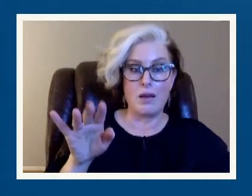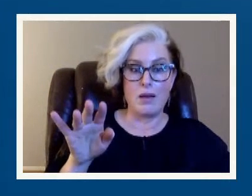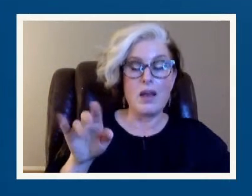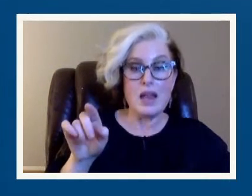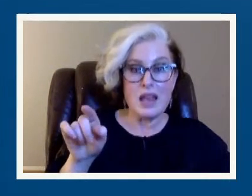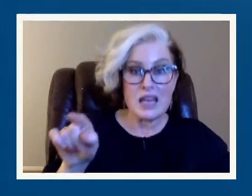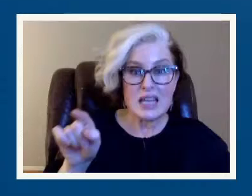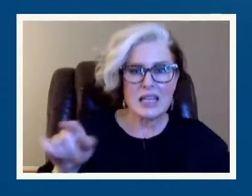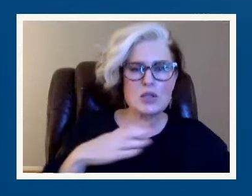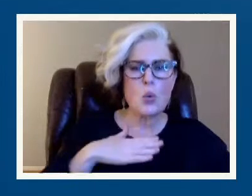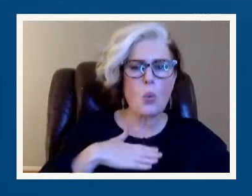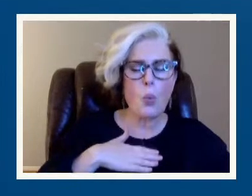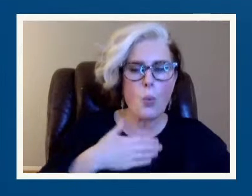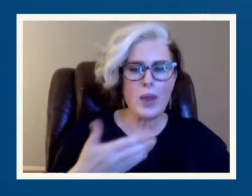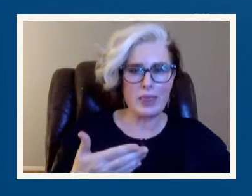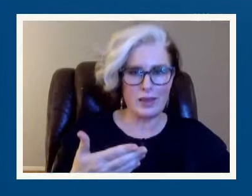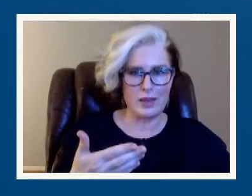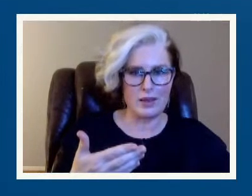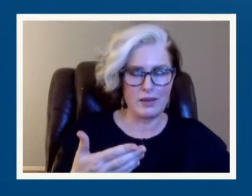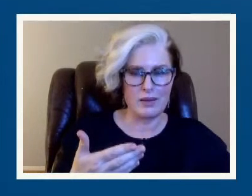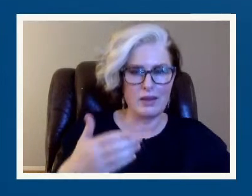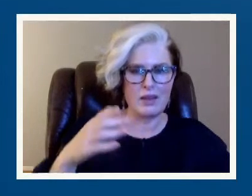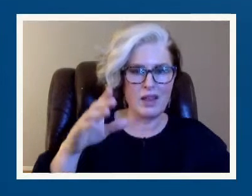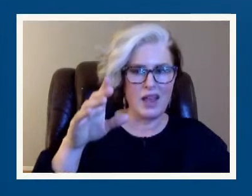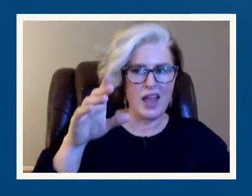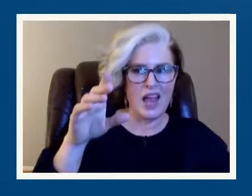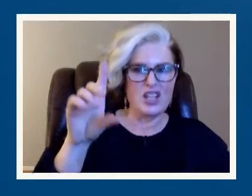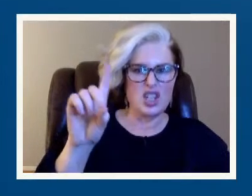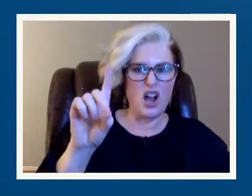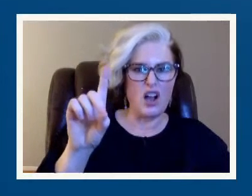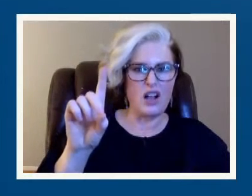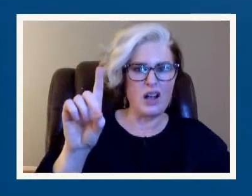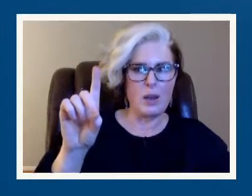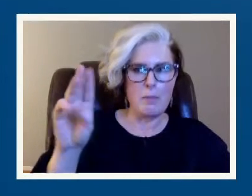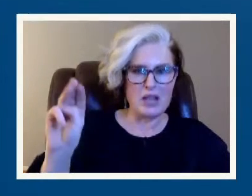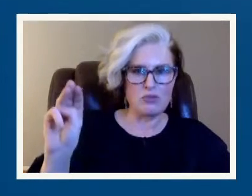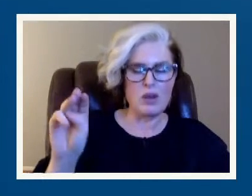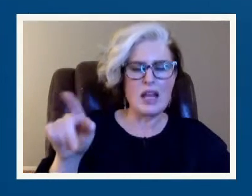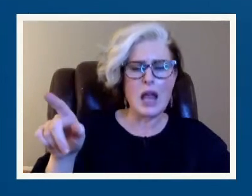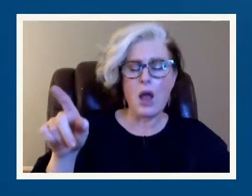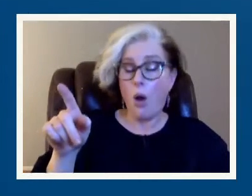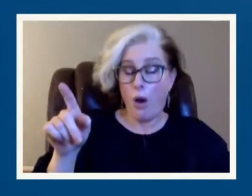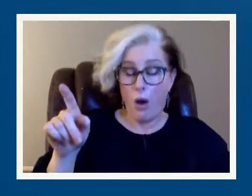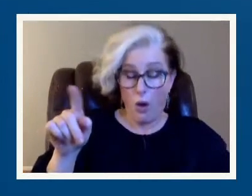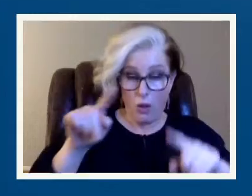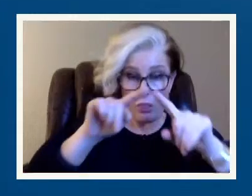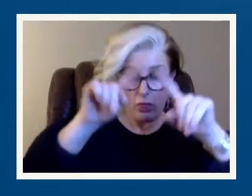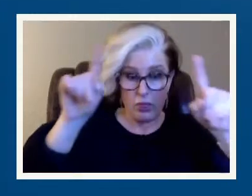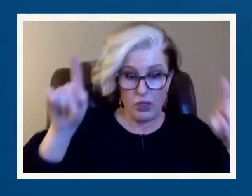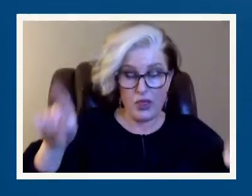he's willing to take the most extreme positions on pretty much everything.